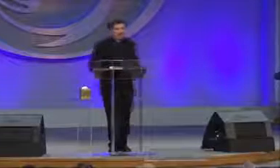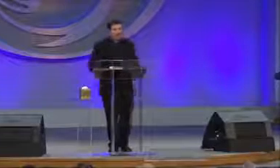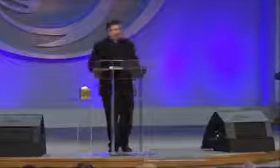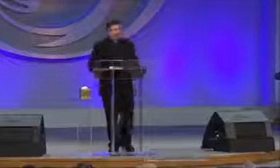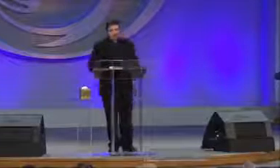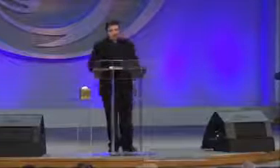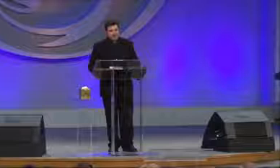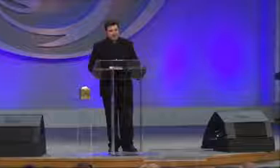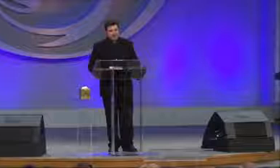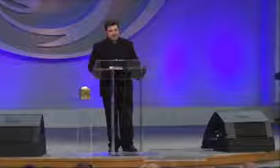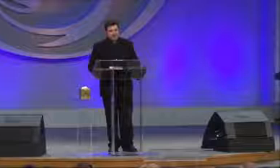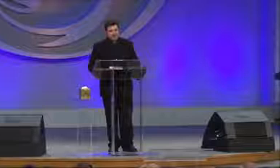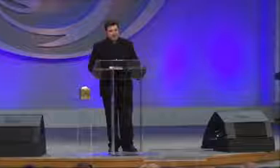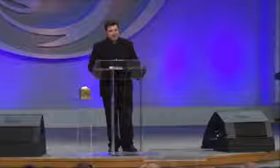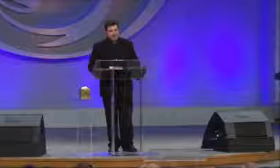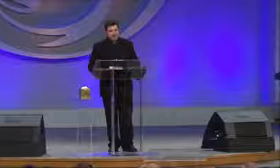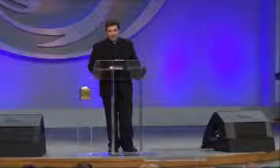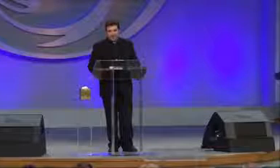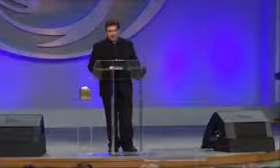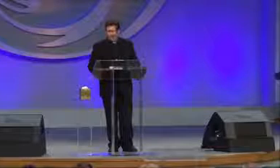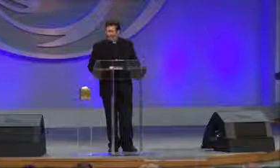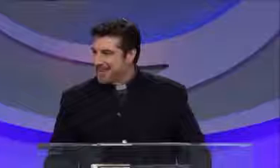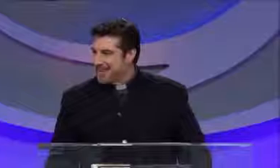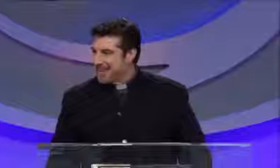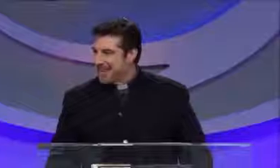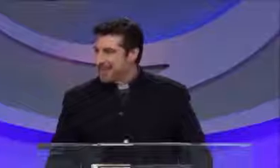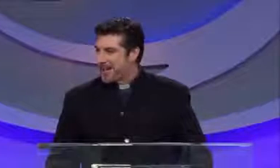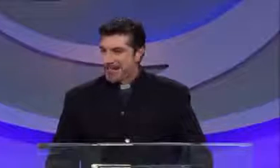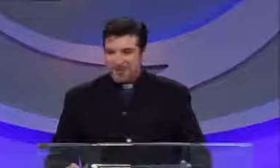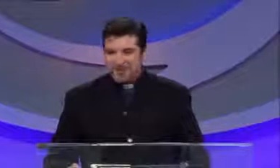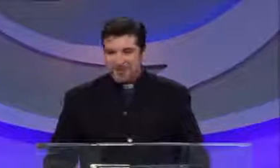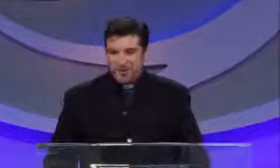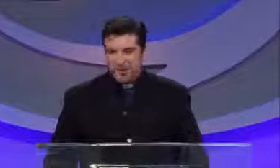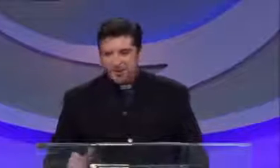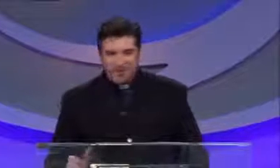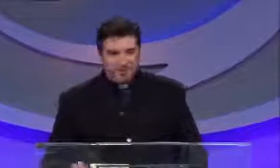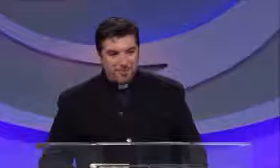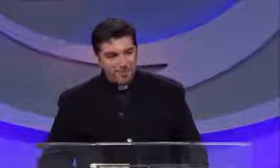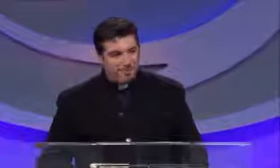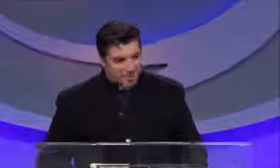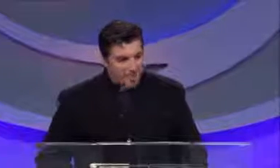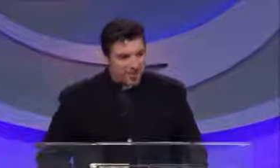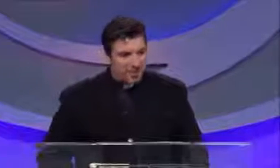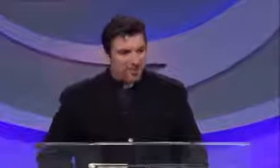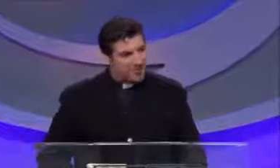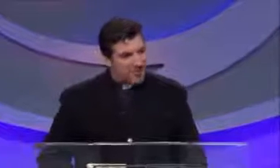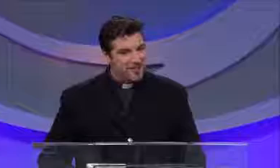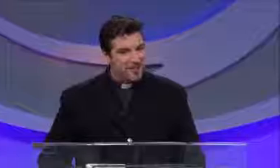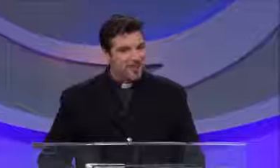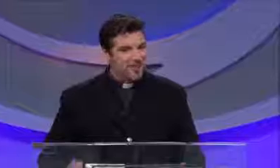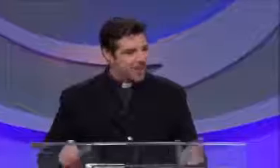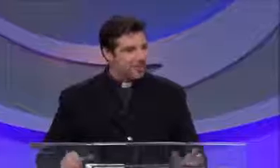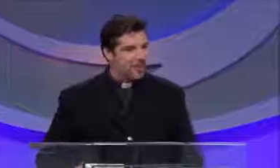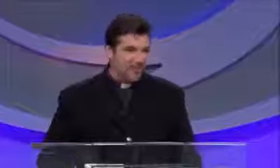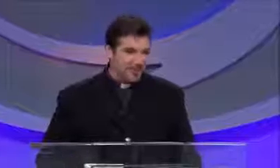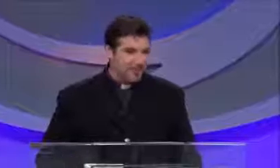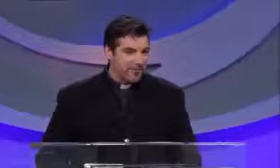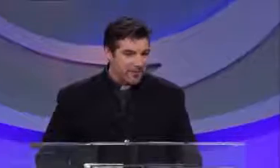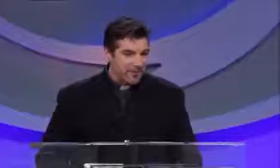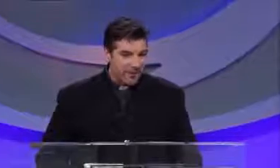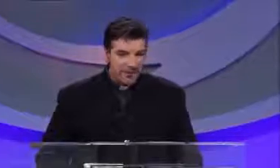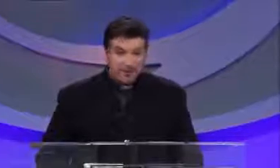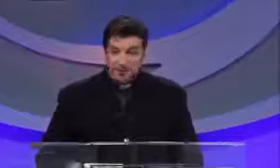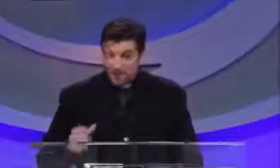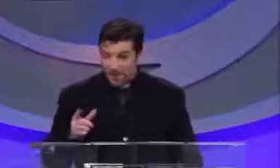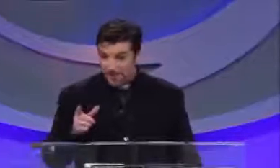come and work for you guys, but I'm leaving. I'm going to Italy. And I'm kind of like, I'm not telling you I'm leaving you before I'm joining you, but you got to know I can only